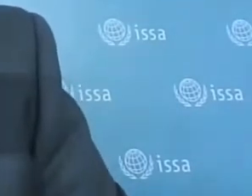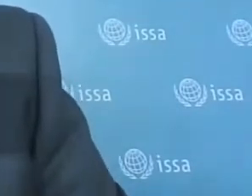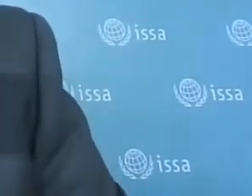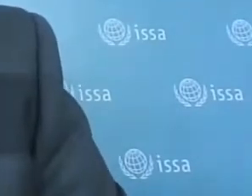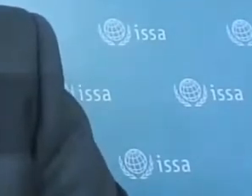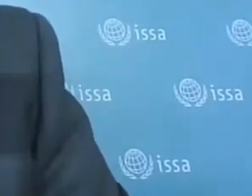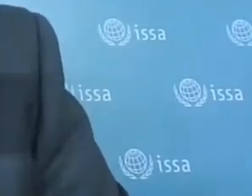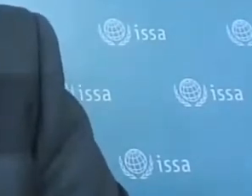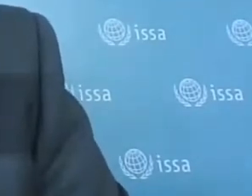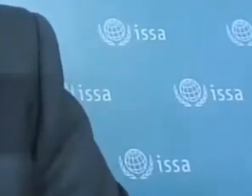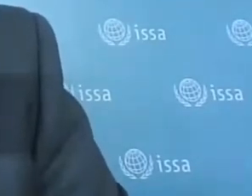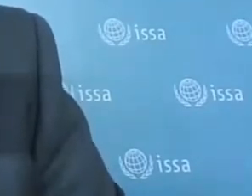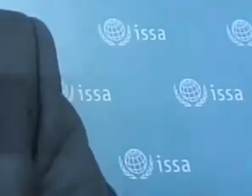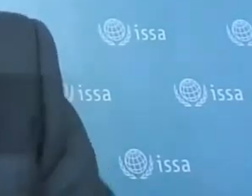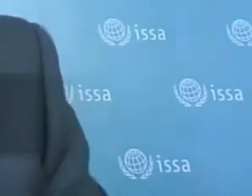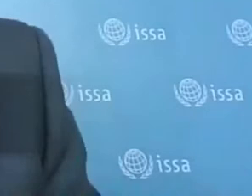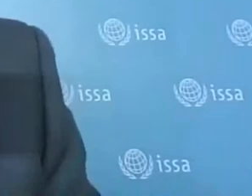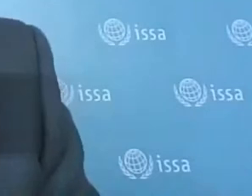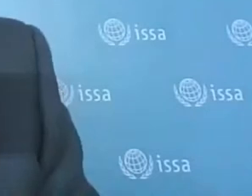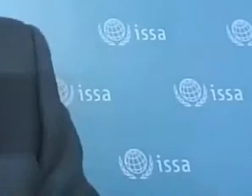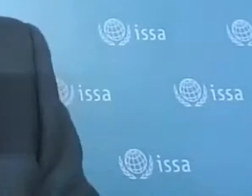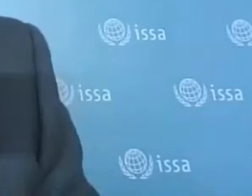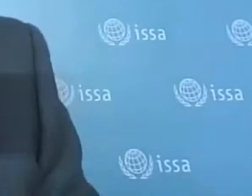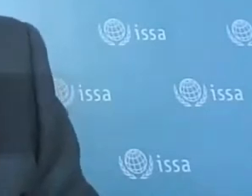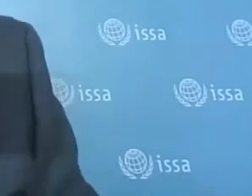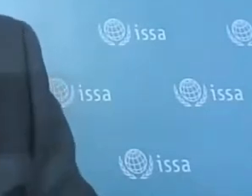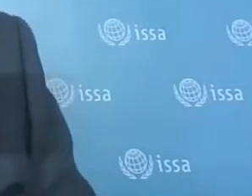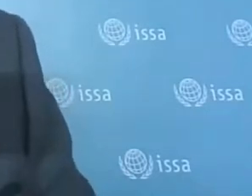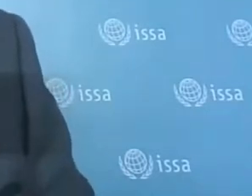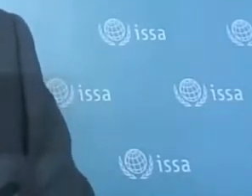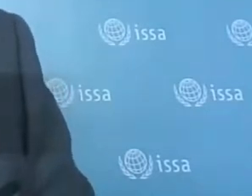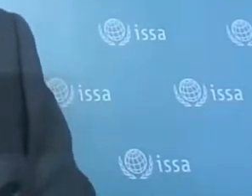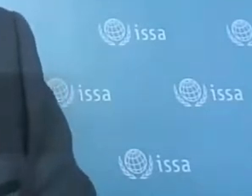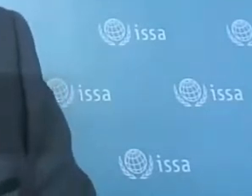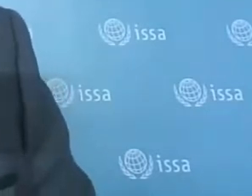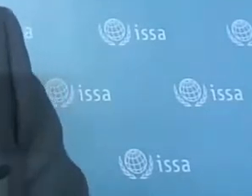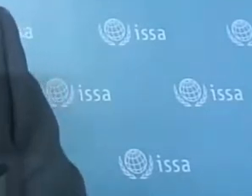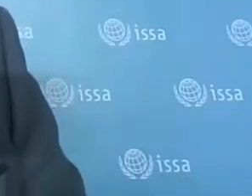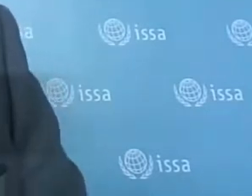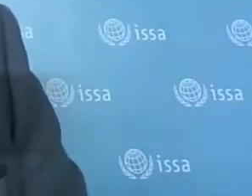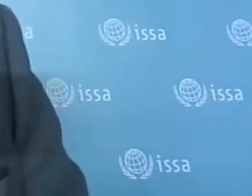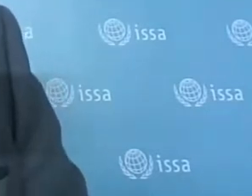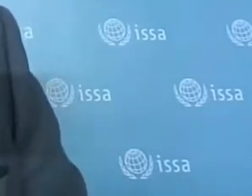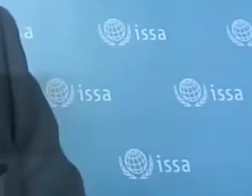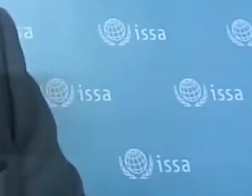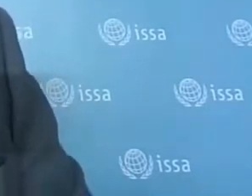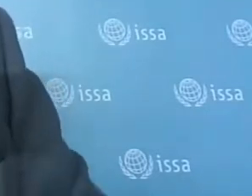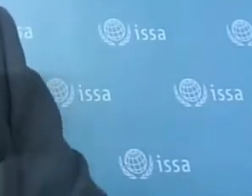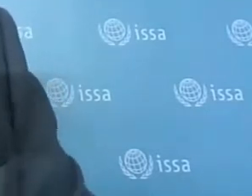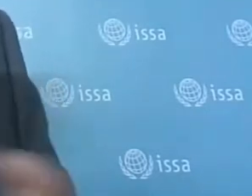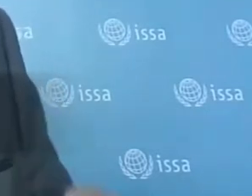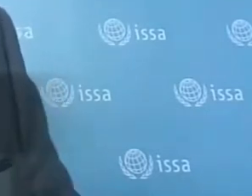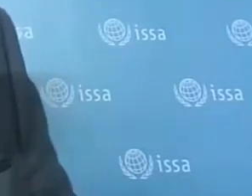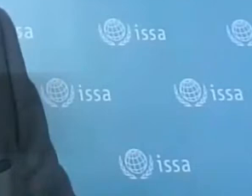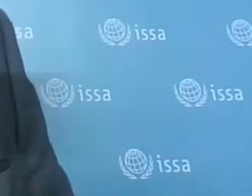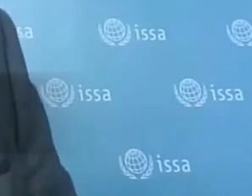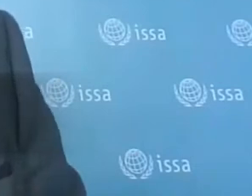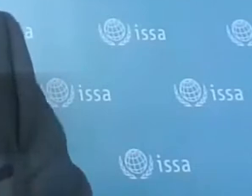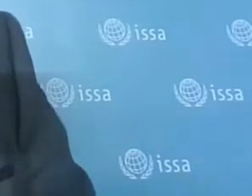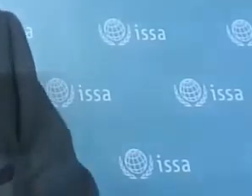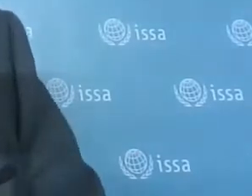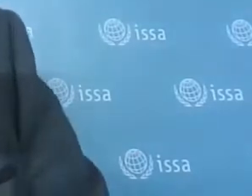for empowerment, inclusion, activity, and resilience during the entire